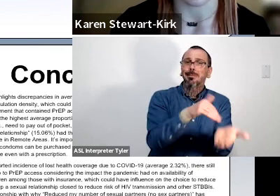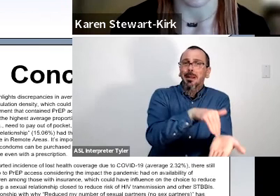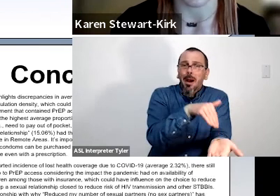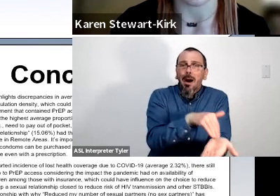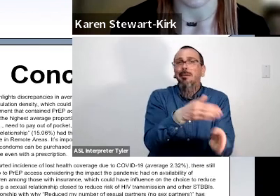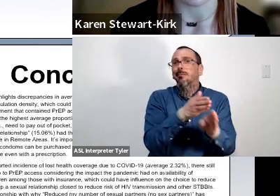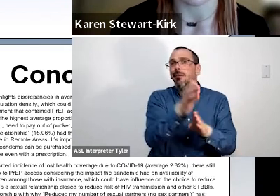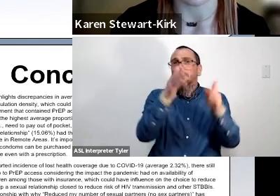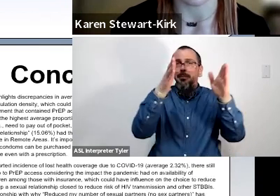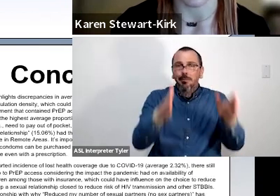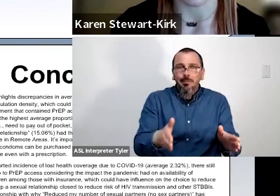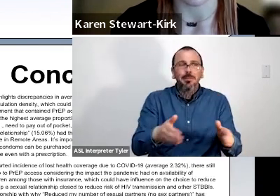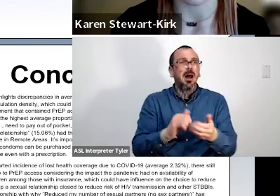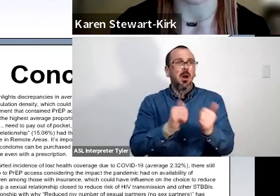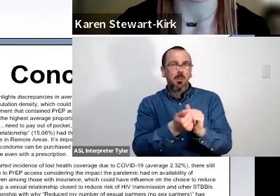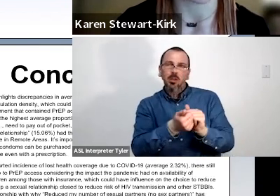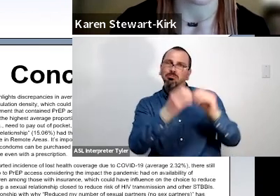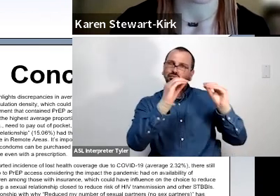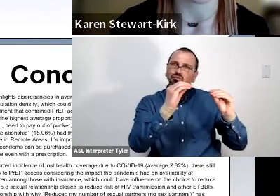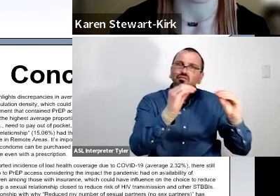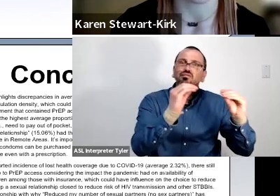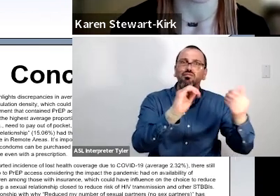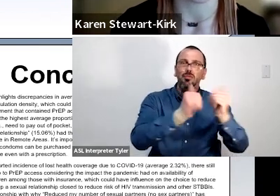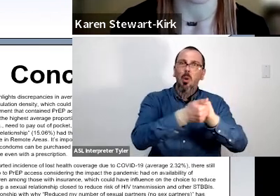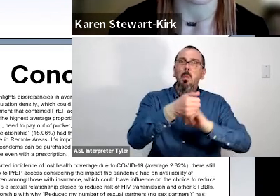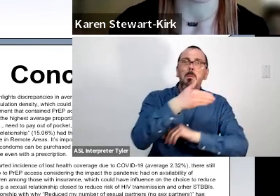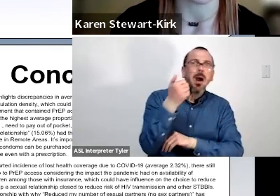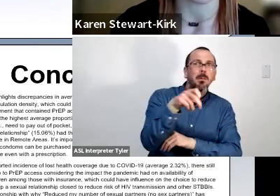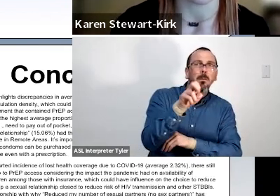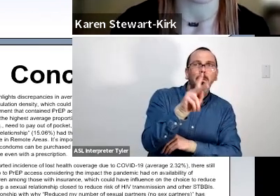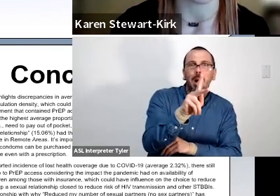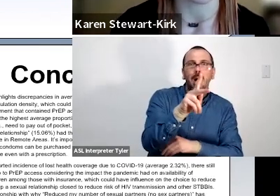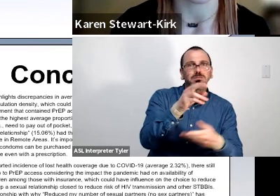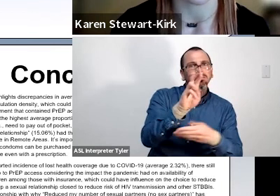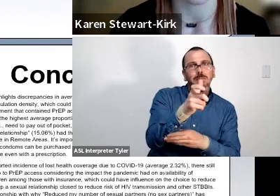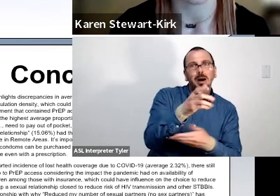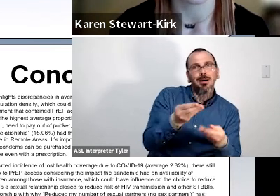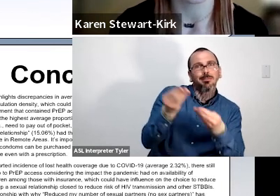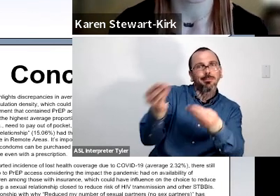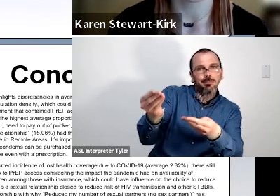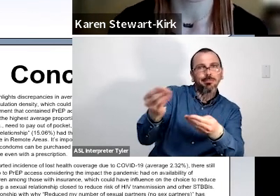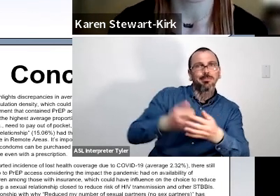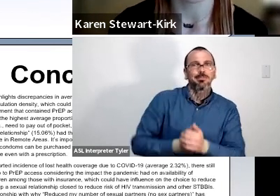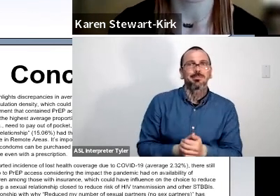is a better chance for prescription to be accessed for individuals instead of needing to find specialized care.